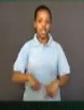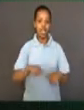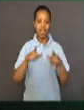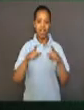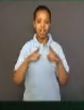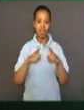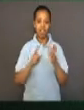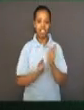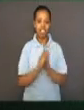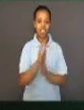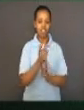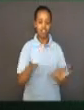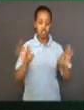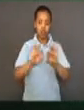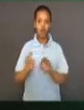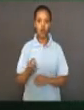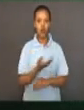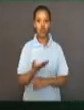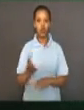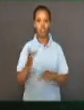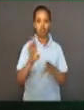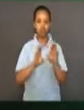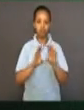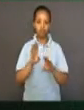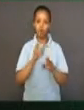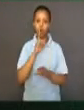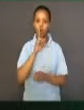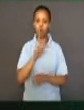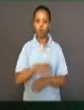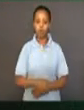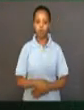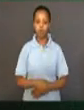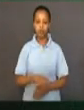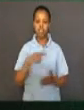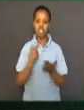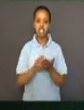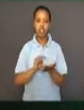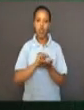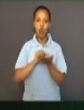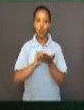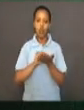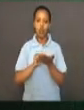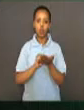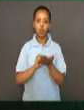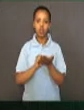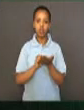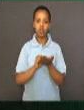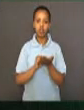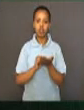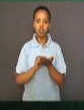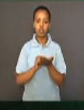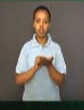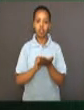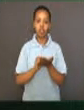the development of life. These molecules could be formed